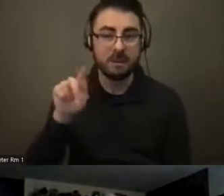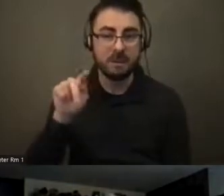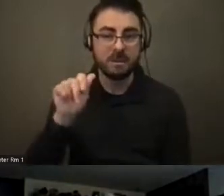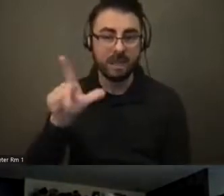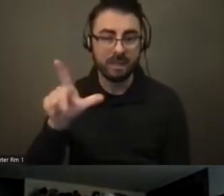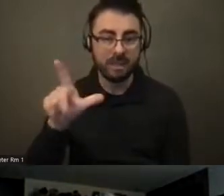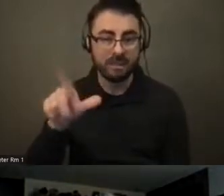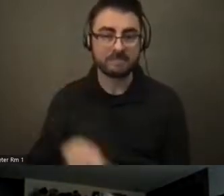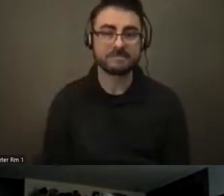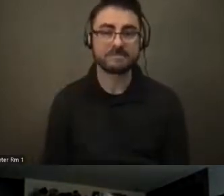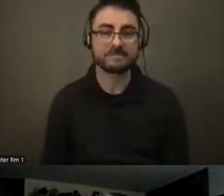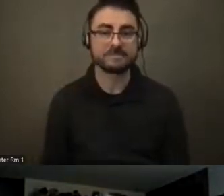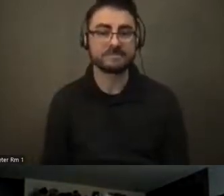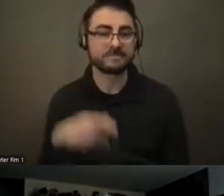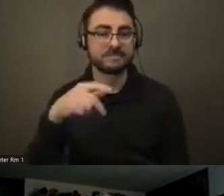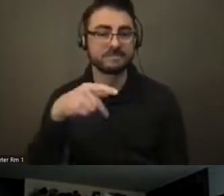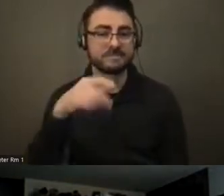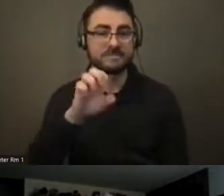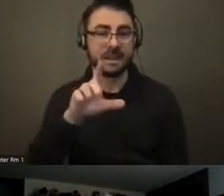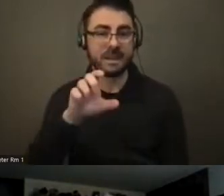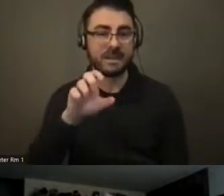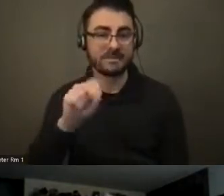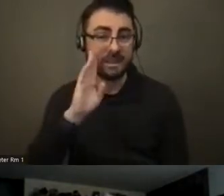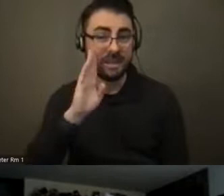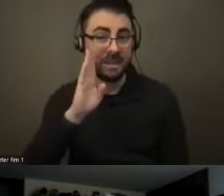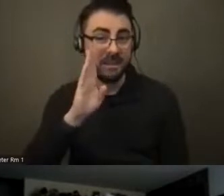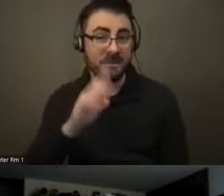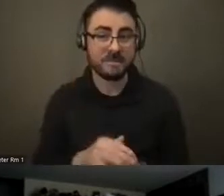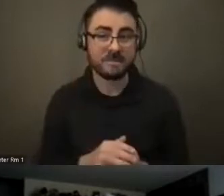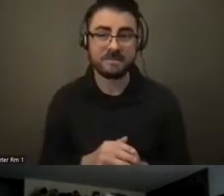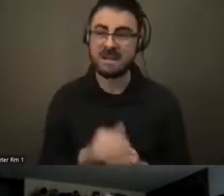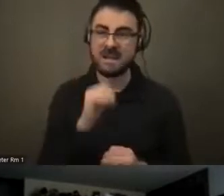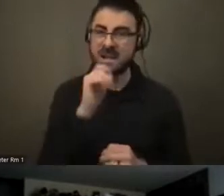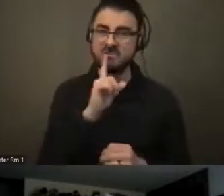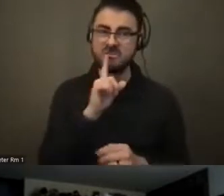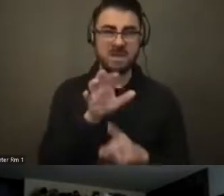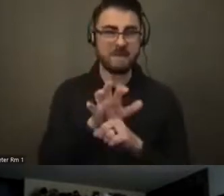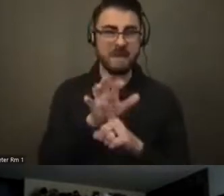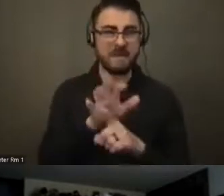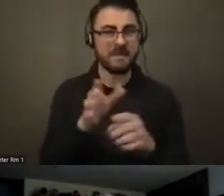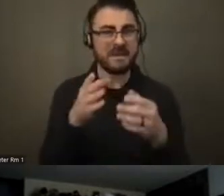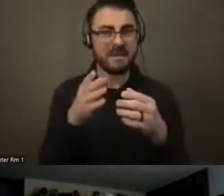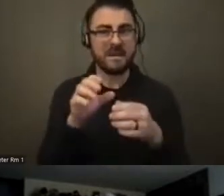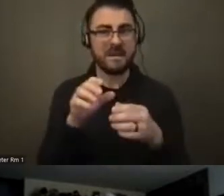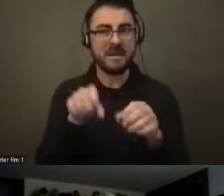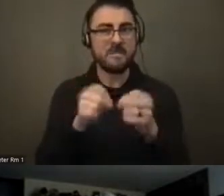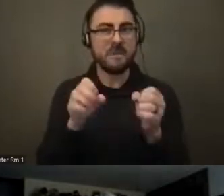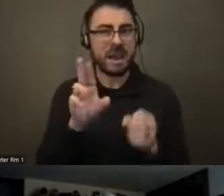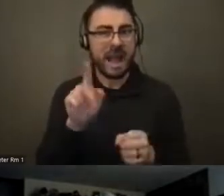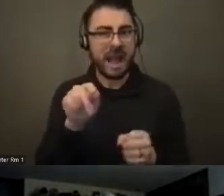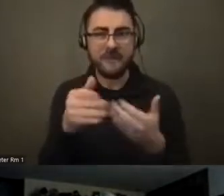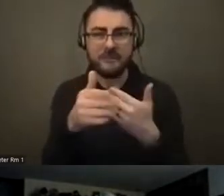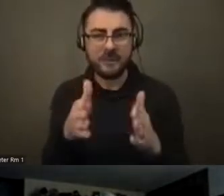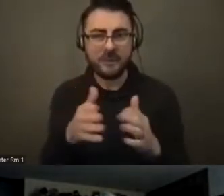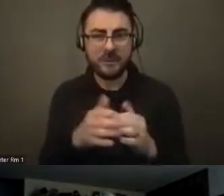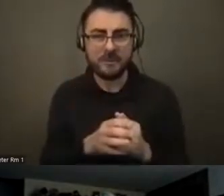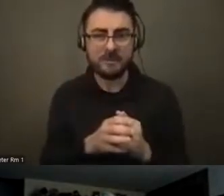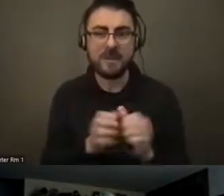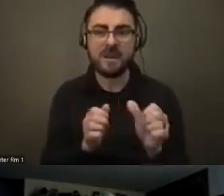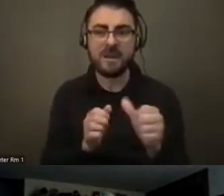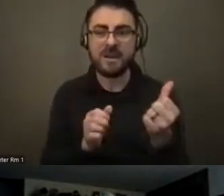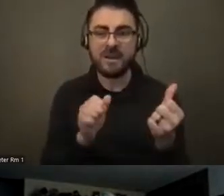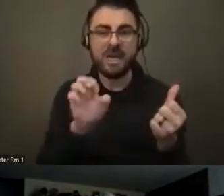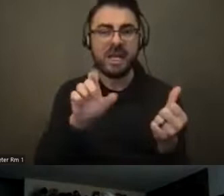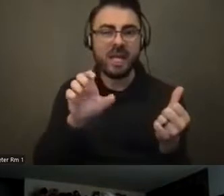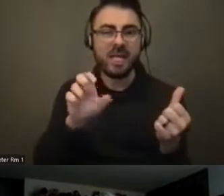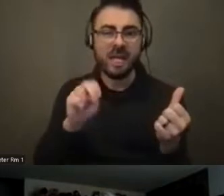Hello. I don't have a very popular breakout room. Well, I think people are still trying to figure out if they're going to the main room first